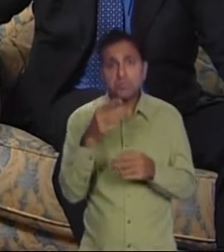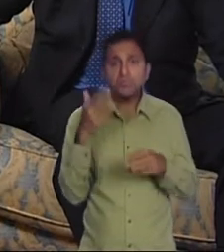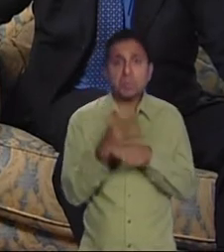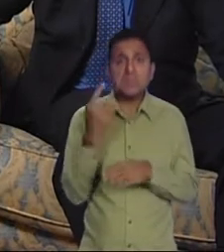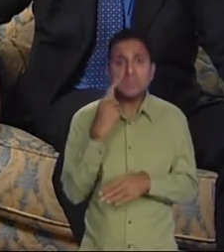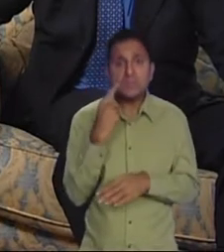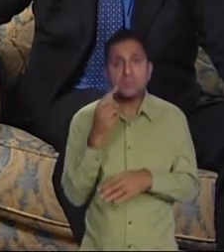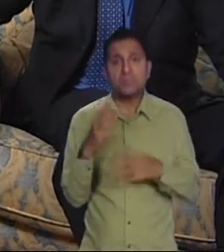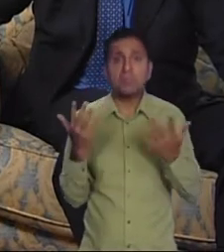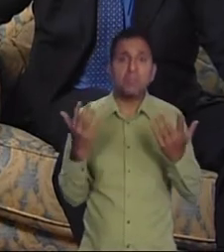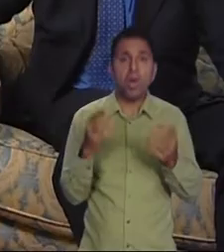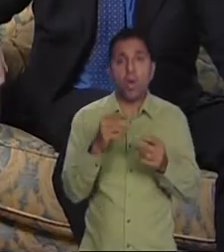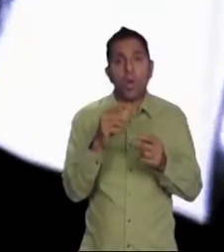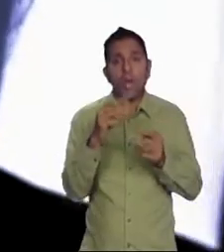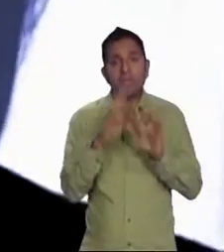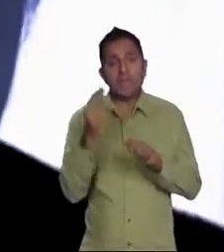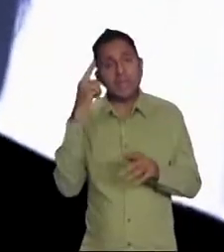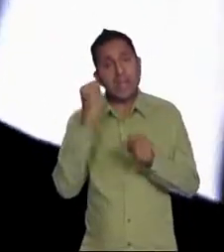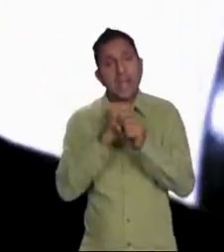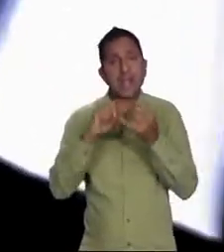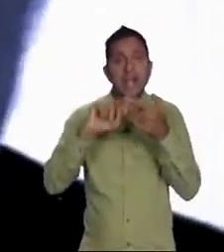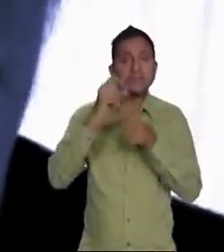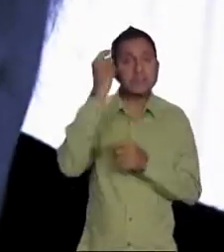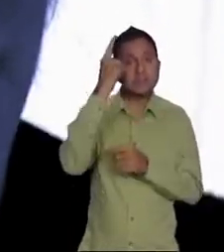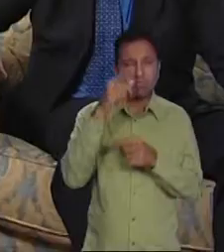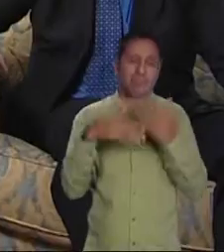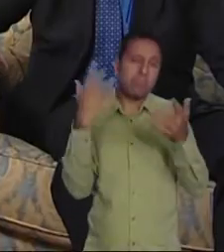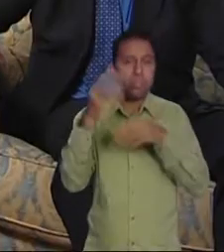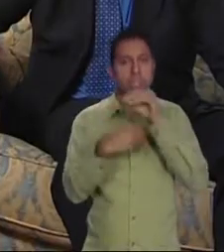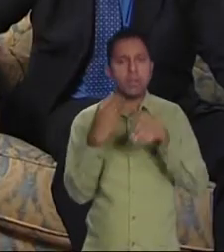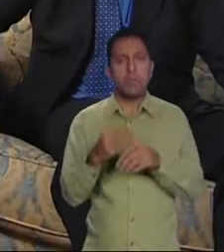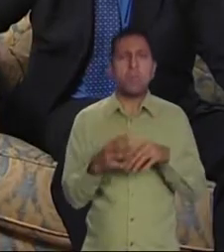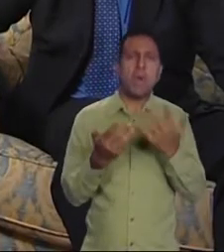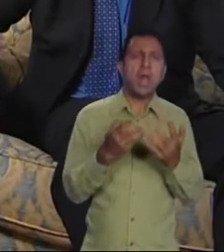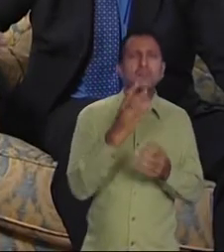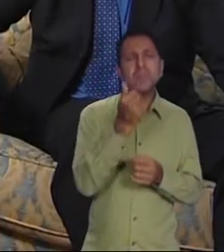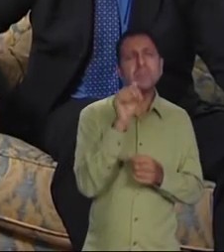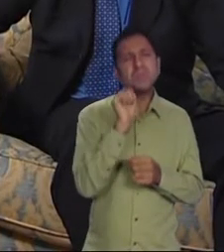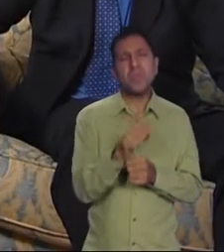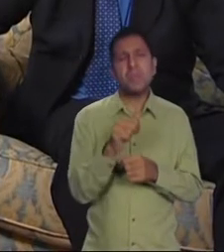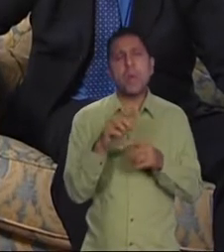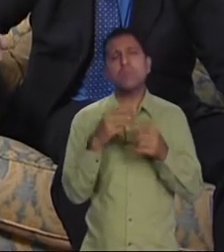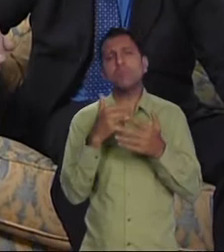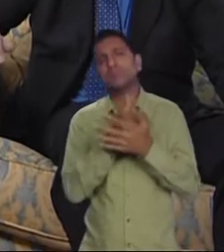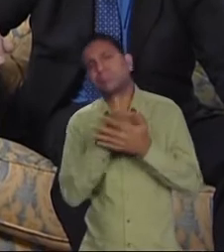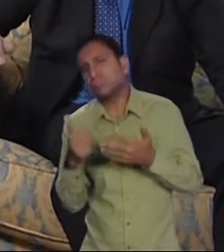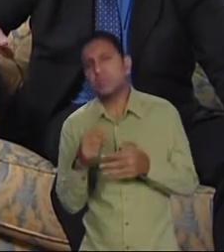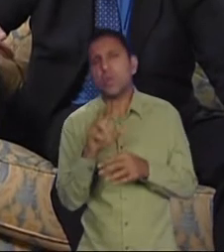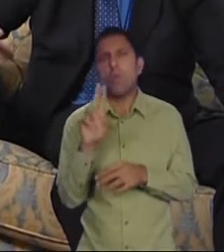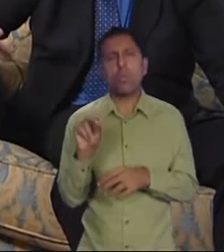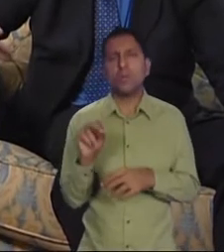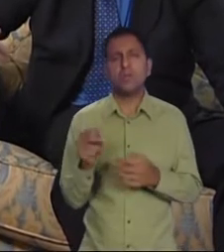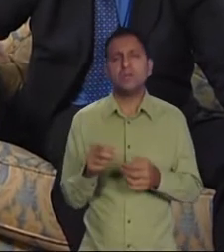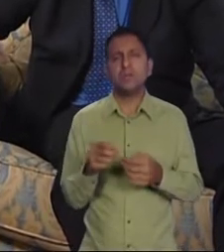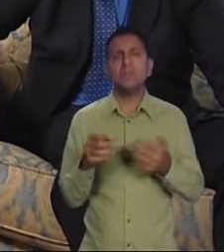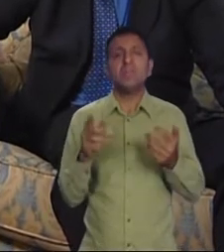of guesswork could be put into play. On occasion, yes, but generally speaking, no. And that's really an intelligence